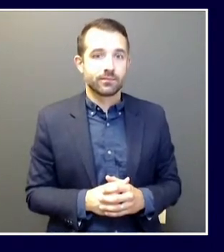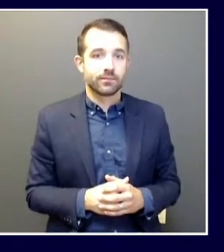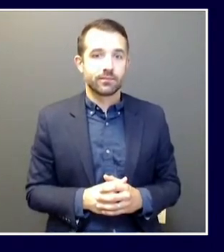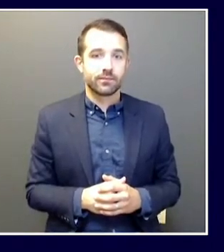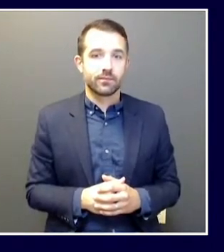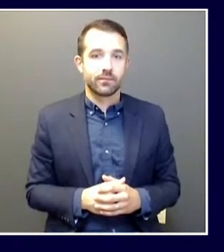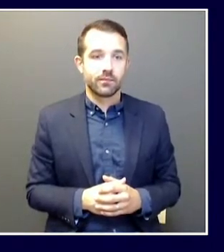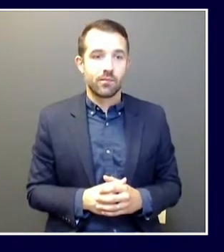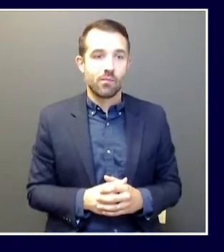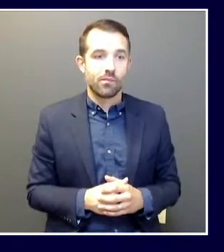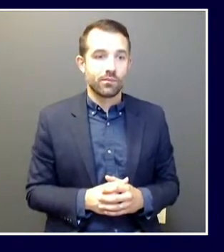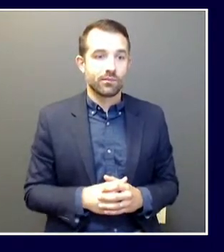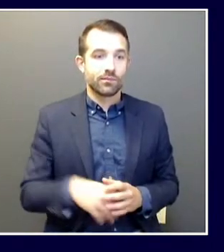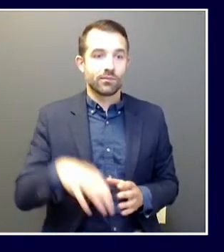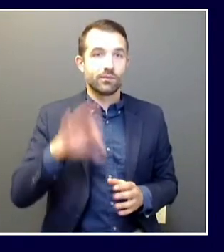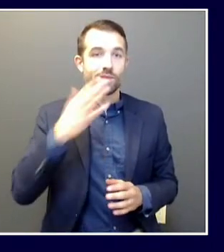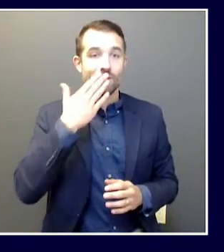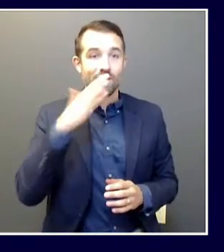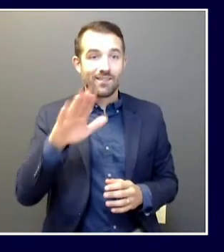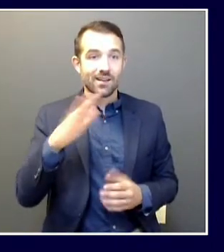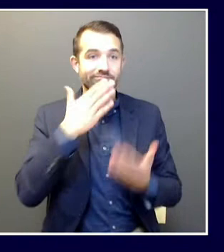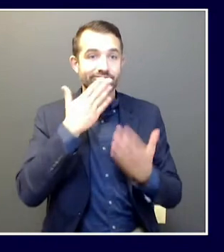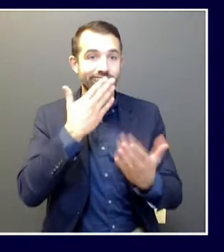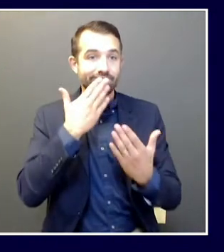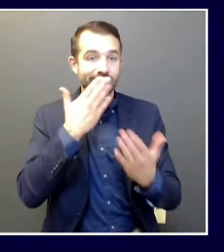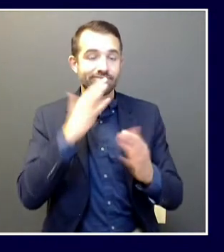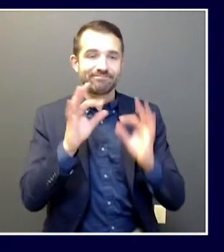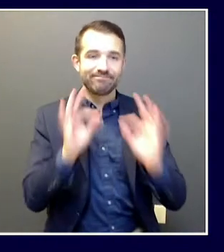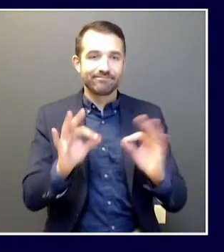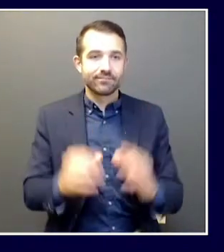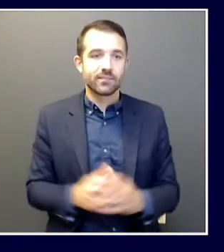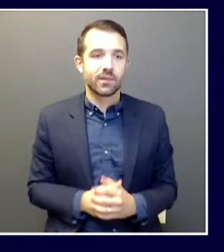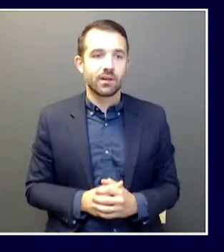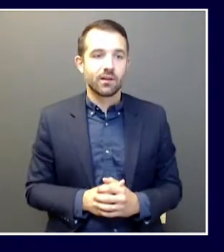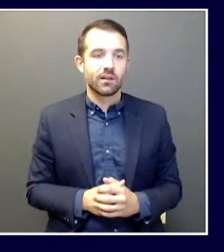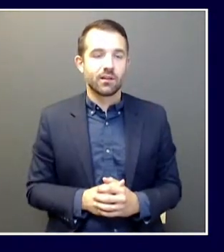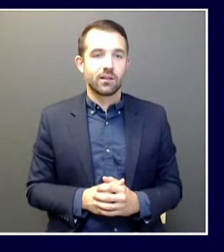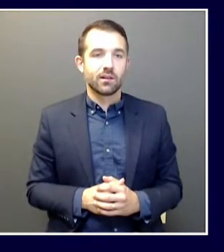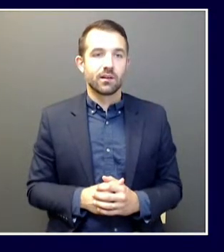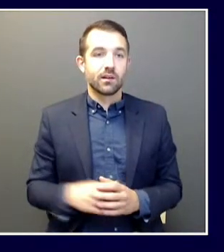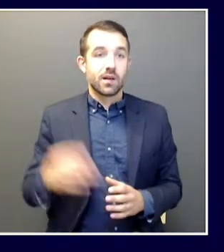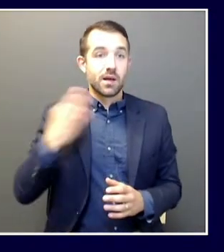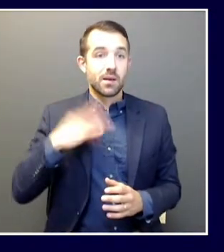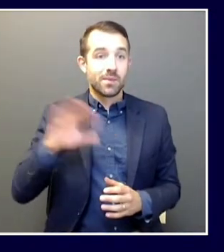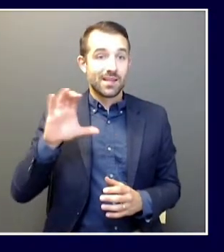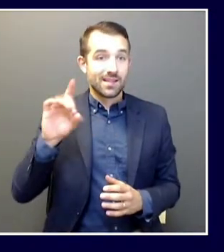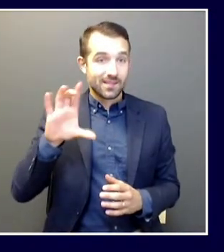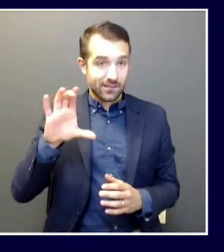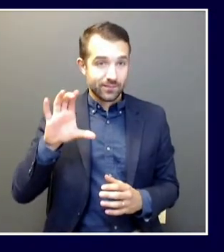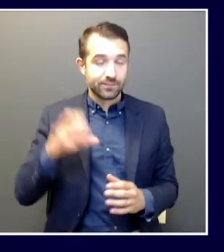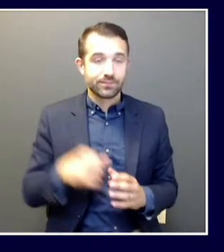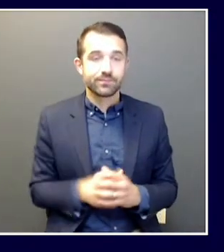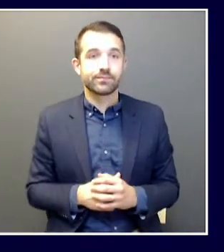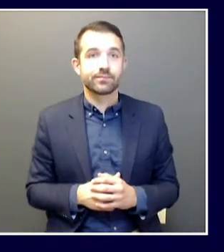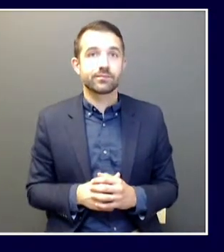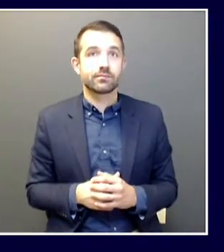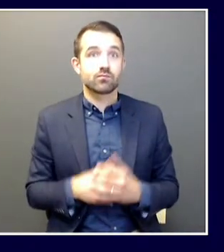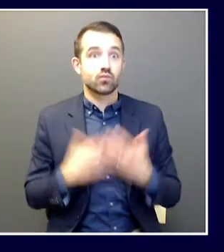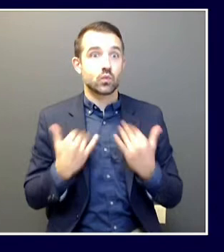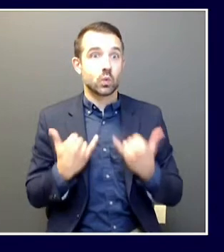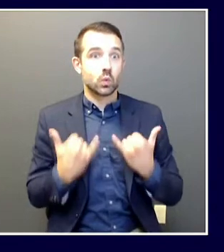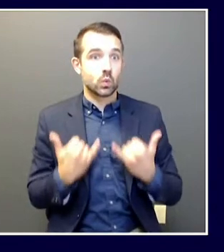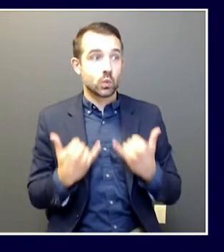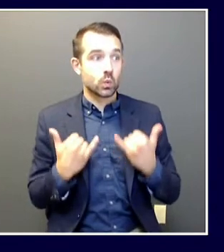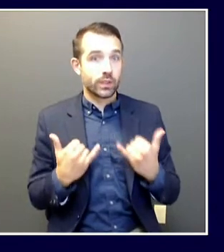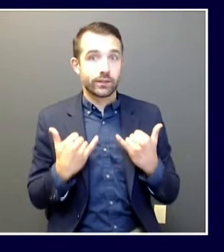Good afternoon, Dr. Shah, and thank you for taking my question. The Maine CDC currently publicly provides COVID-19